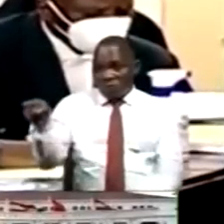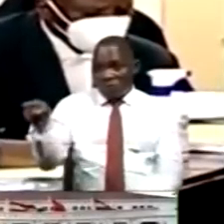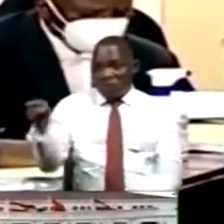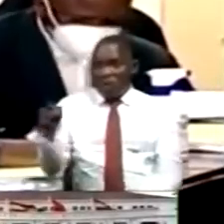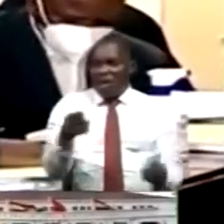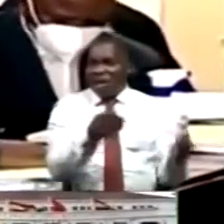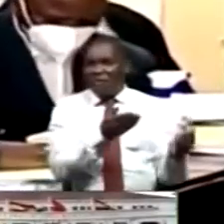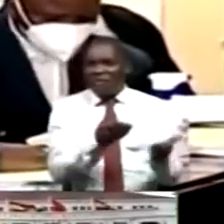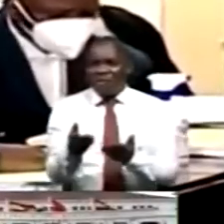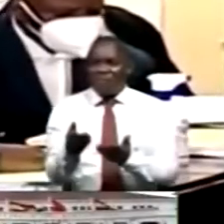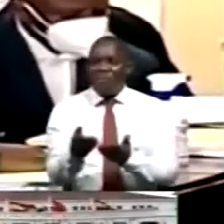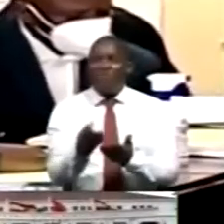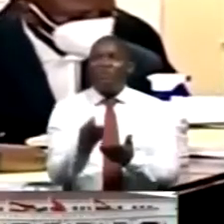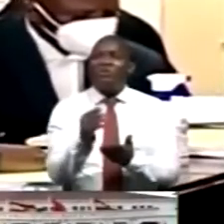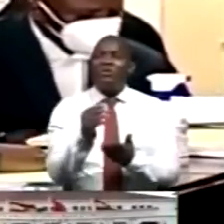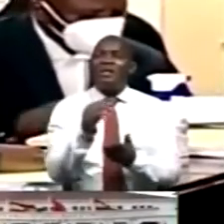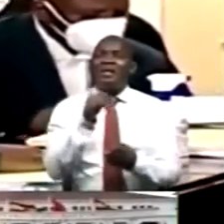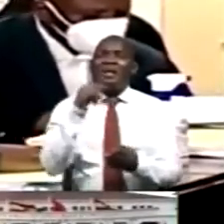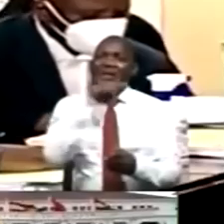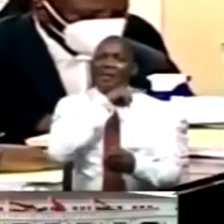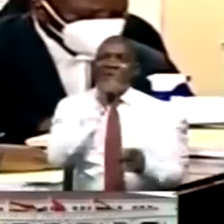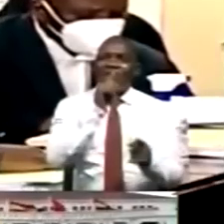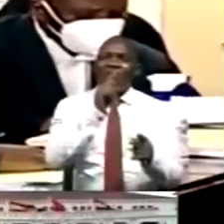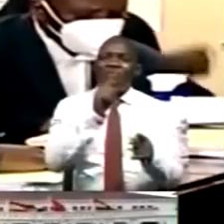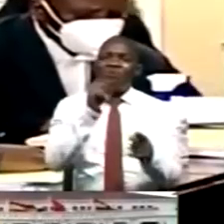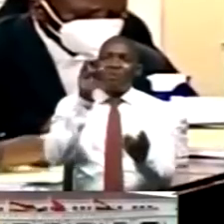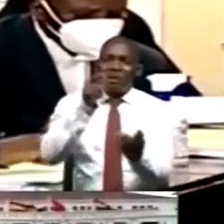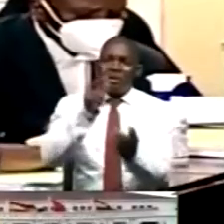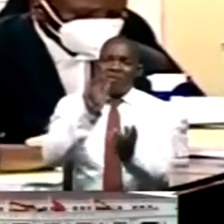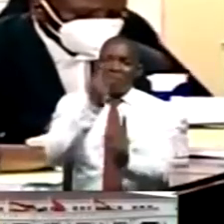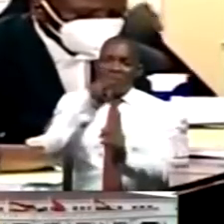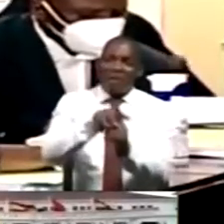no such proof to the court. I'm putting it to you.